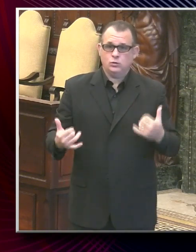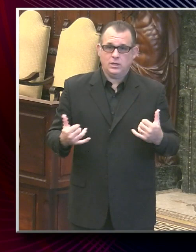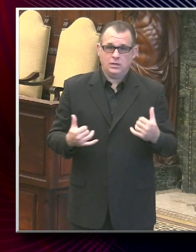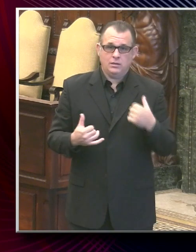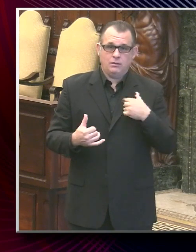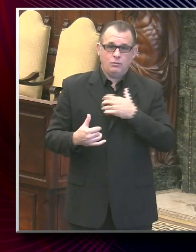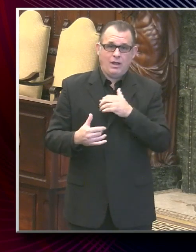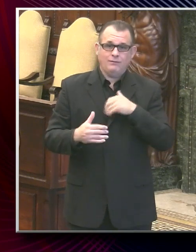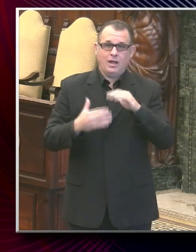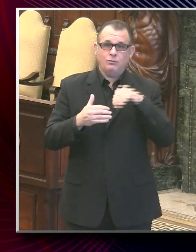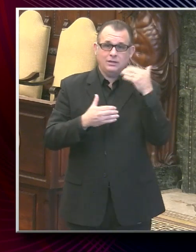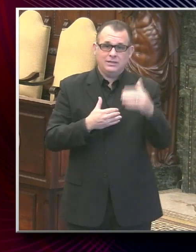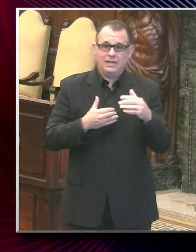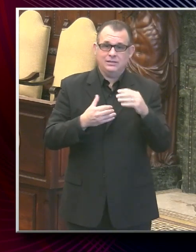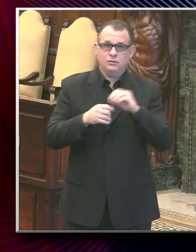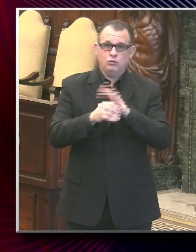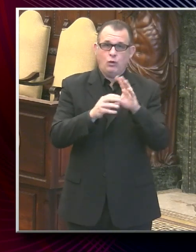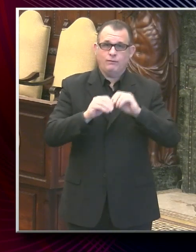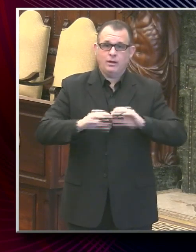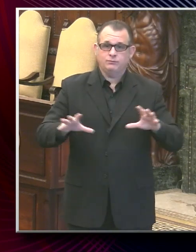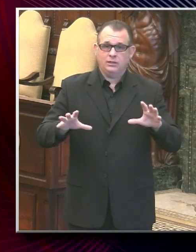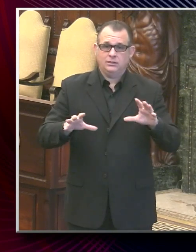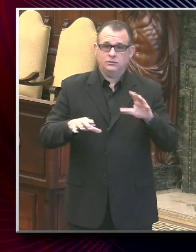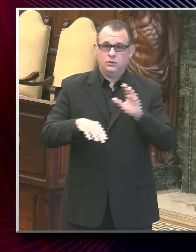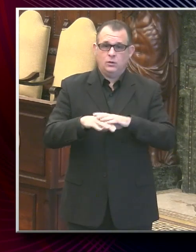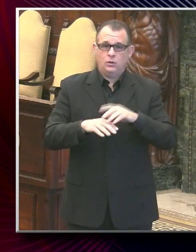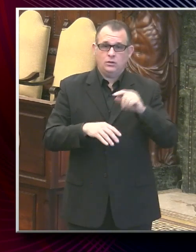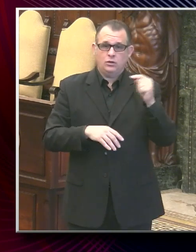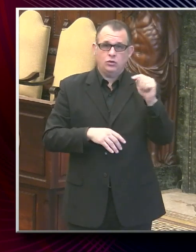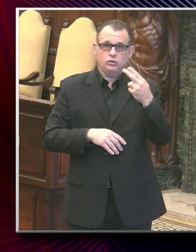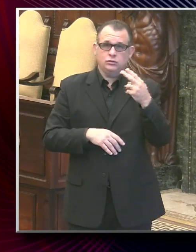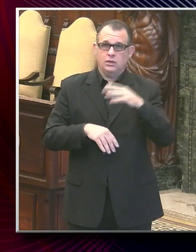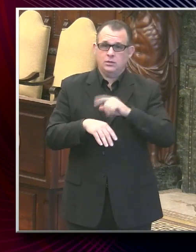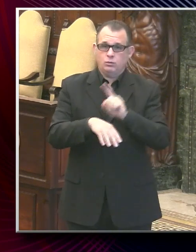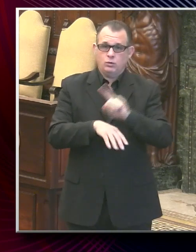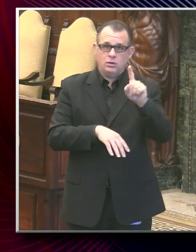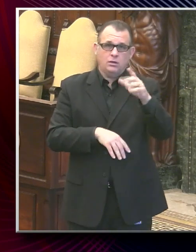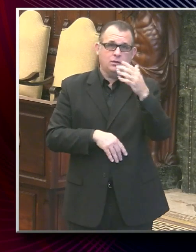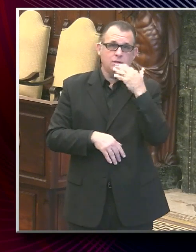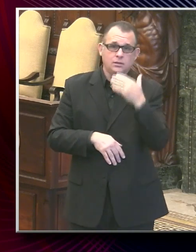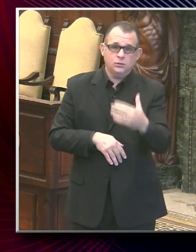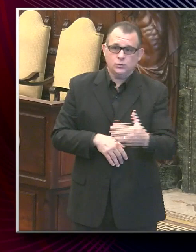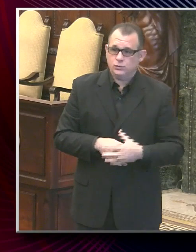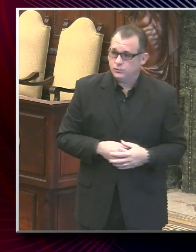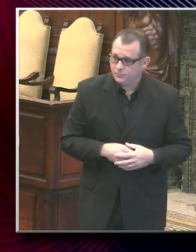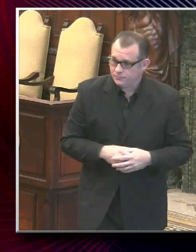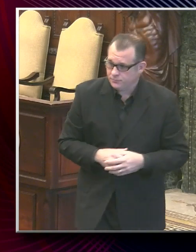have our next COVID-19 briefing on Thursday at 1:00. Thank you.